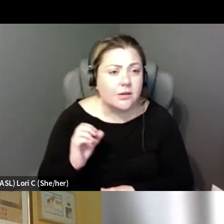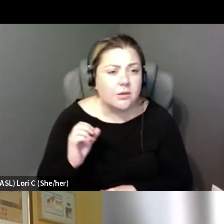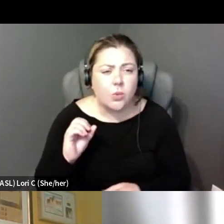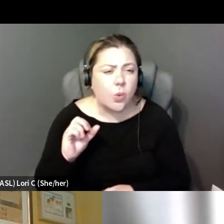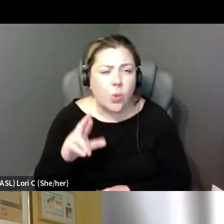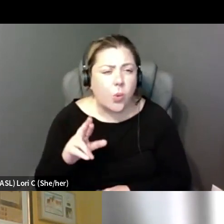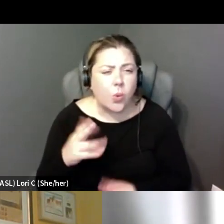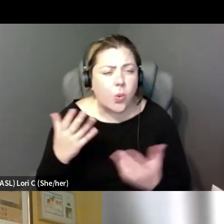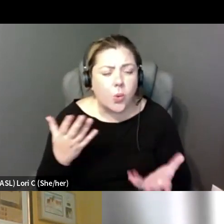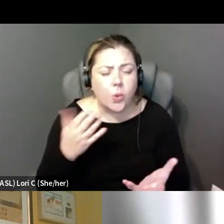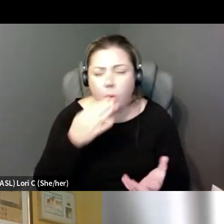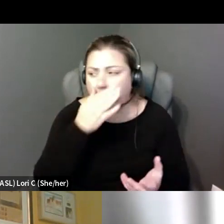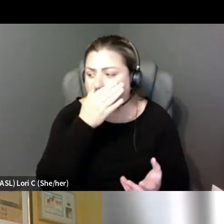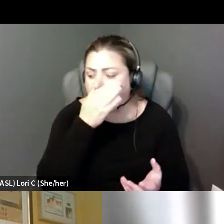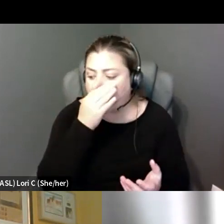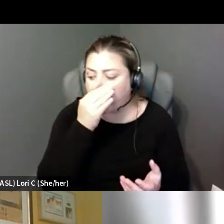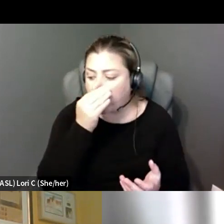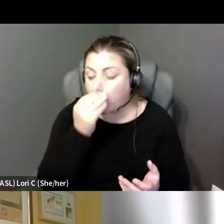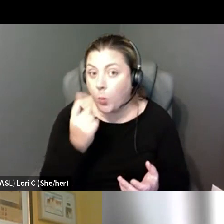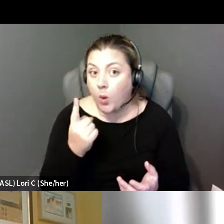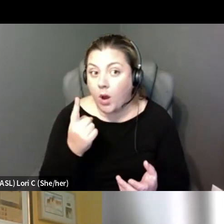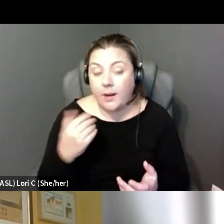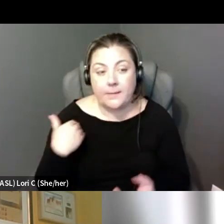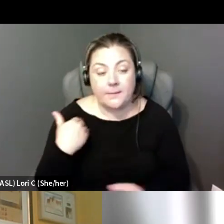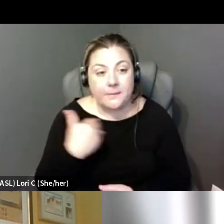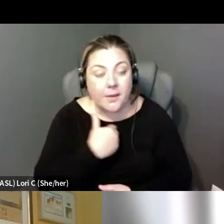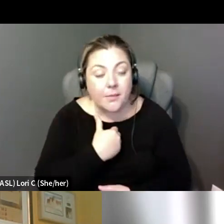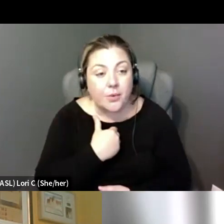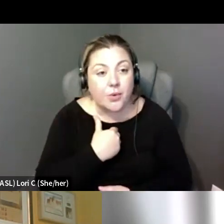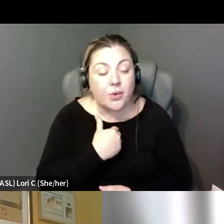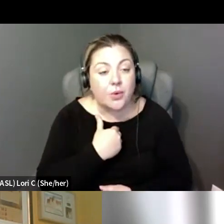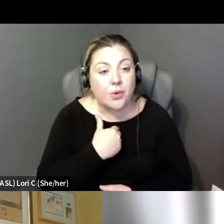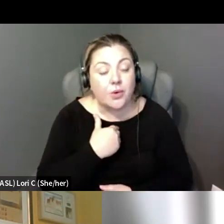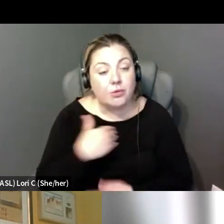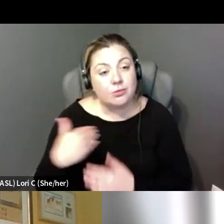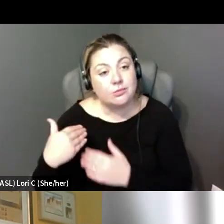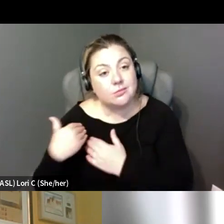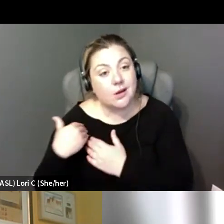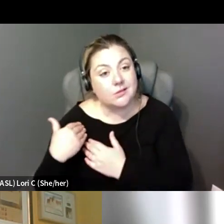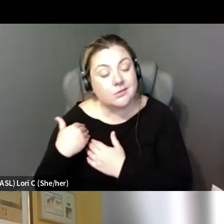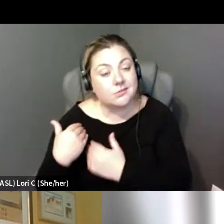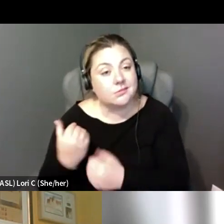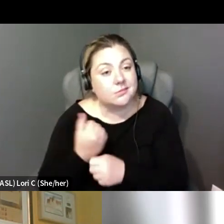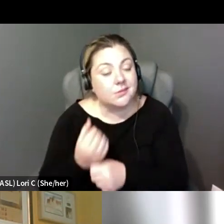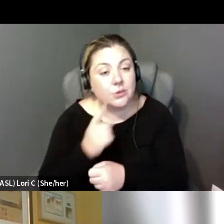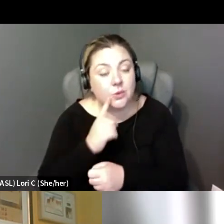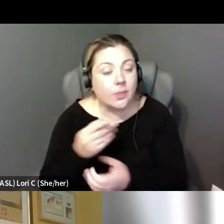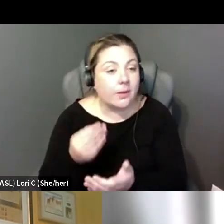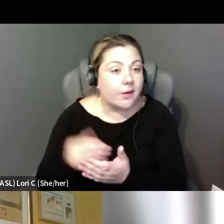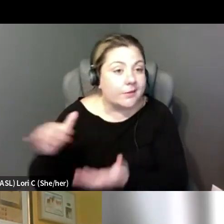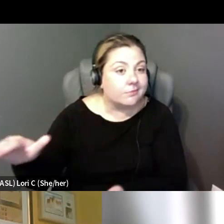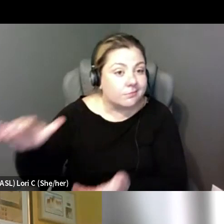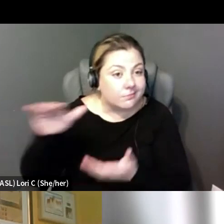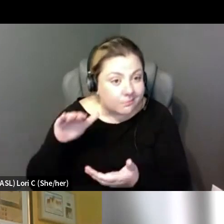it fallen to one member to try to make sure that that is well funded and